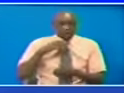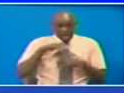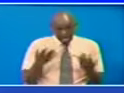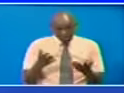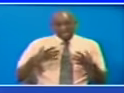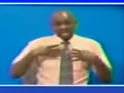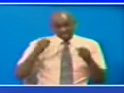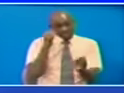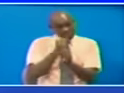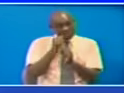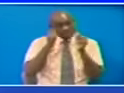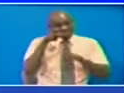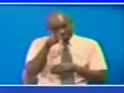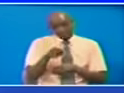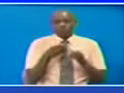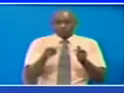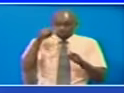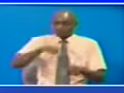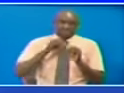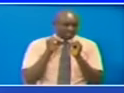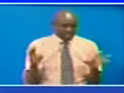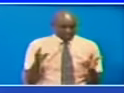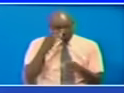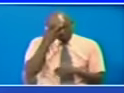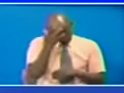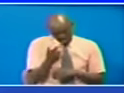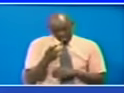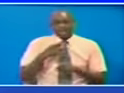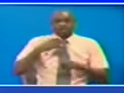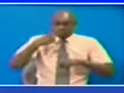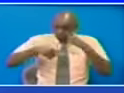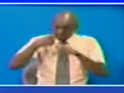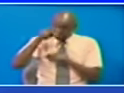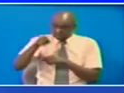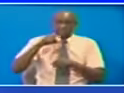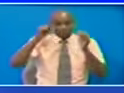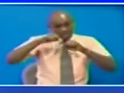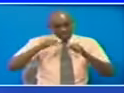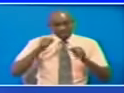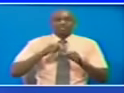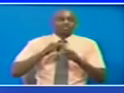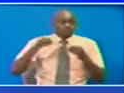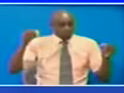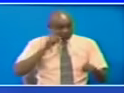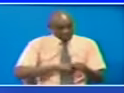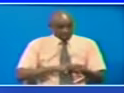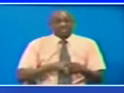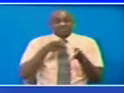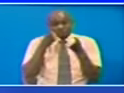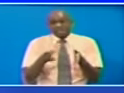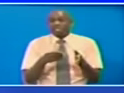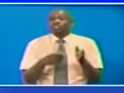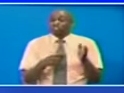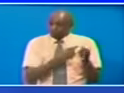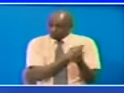health workers' strike could not be resolved today because the process of seeking consensus will take a while. This came as doctor